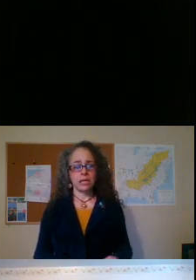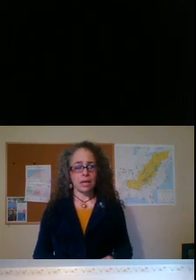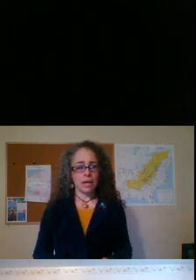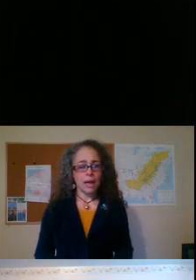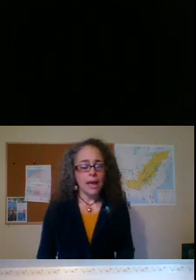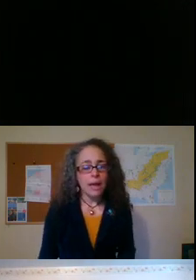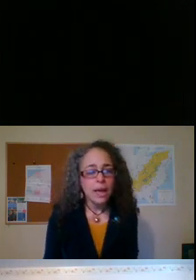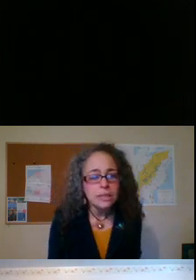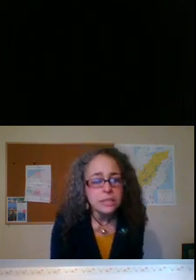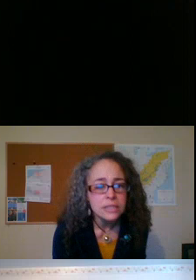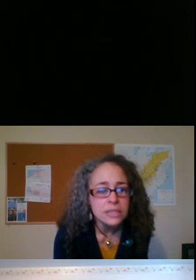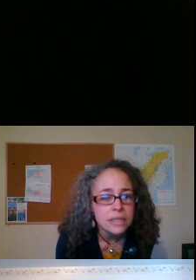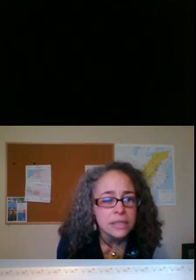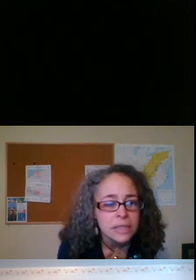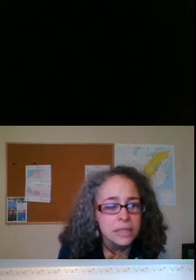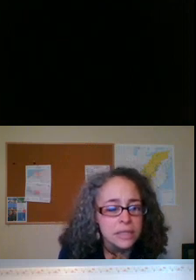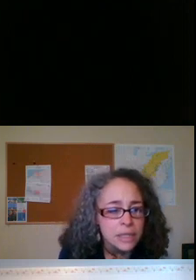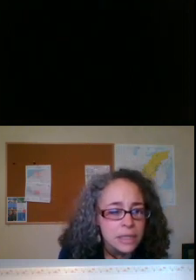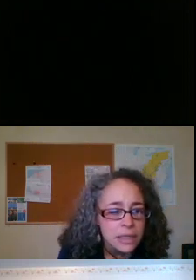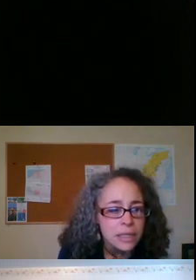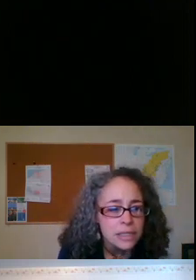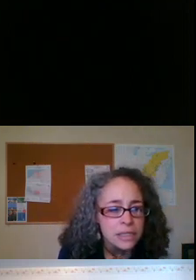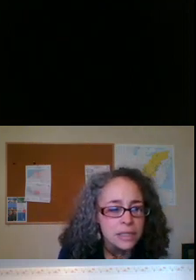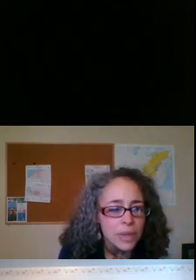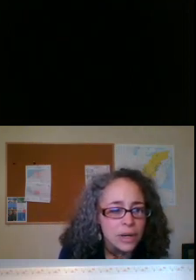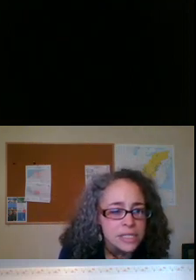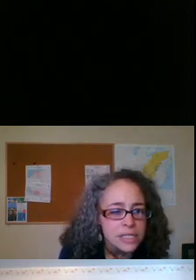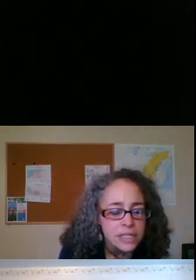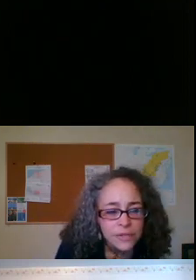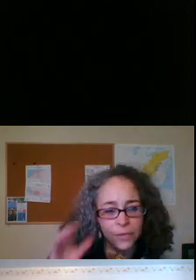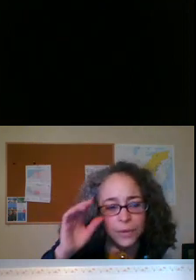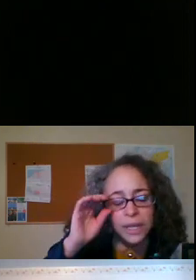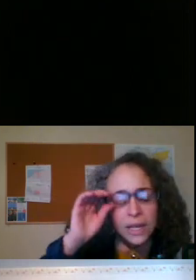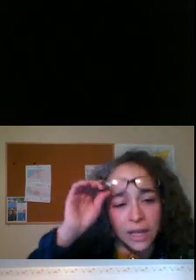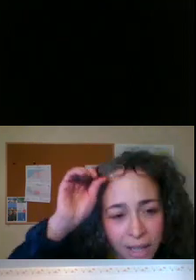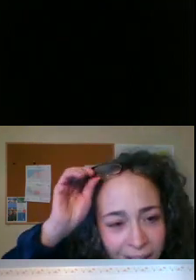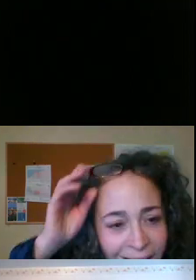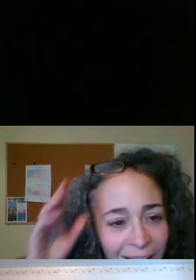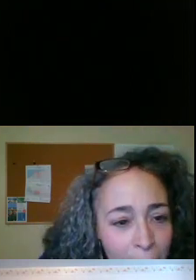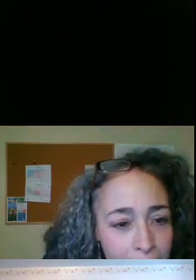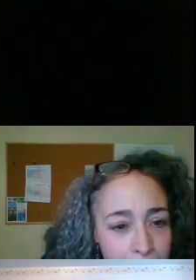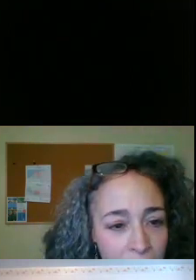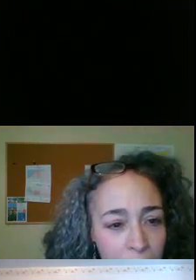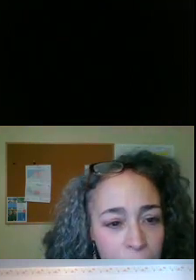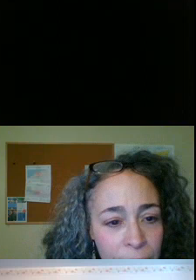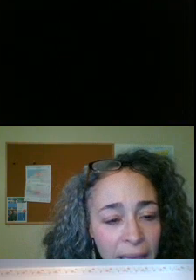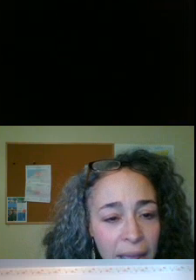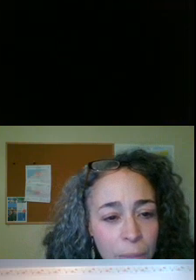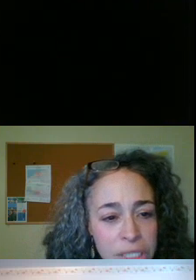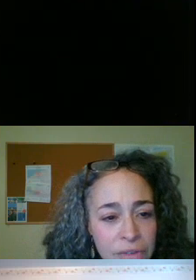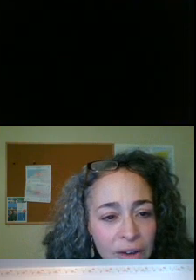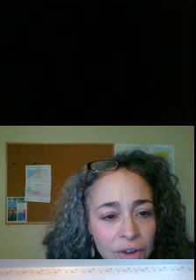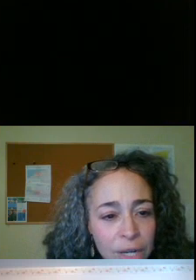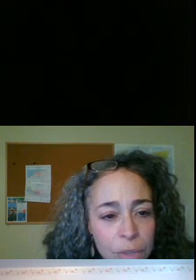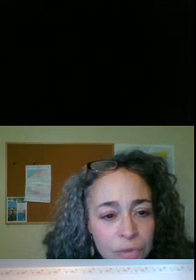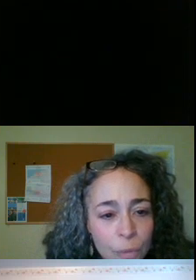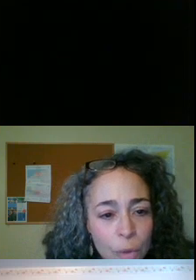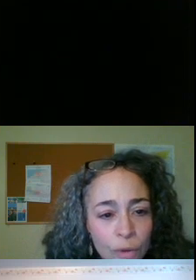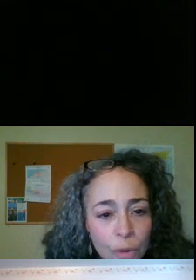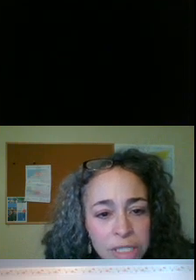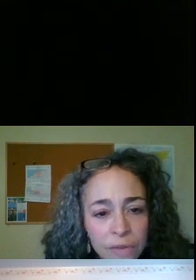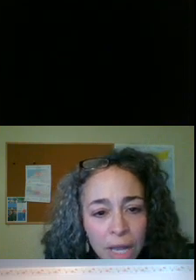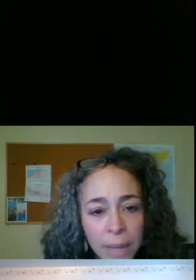ARC, and a little bit hard to see for me. And most of that funding